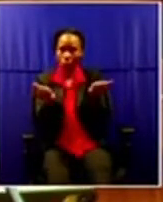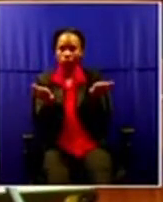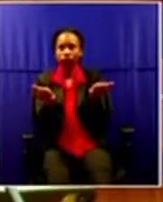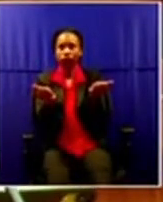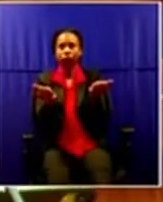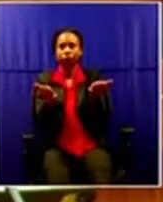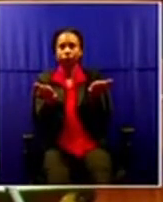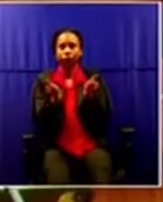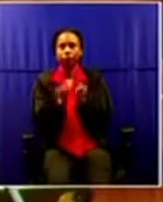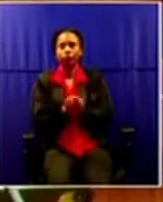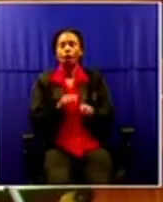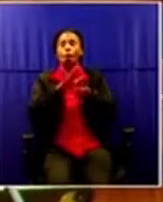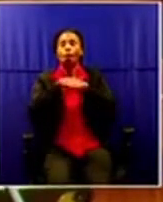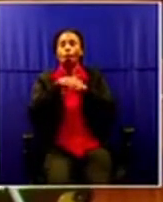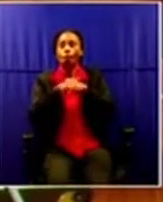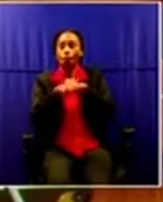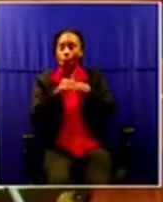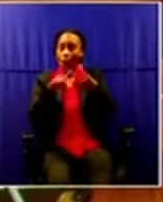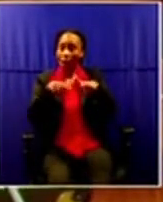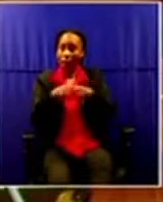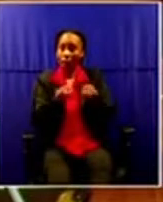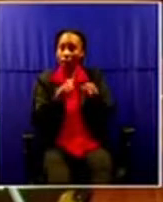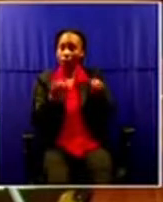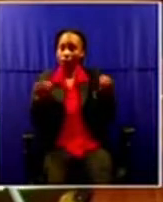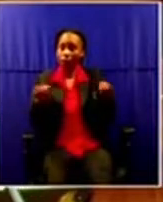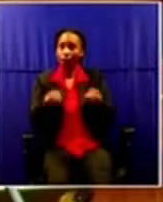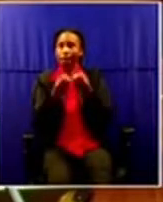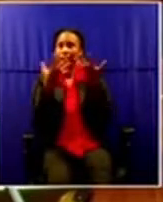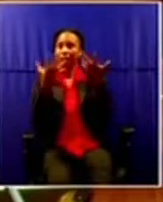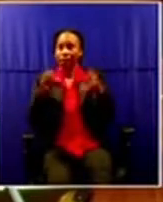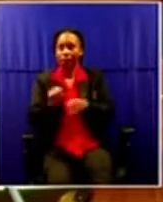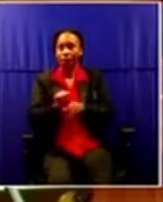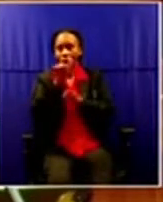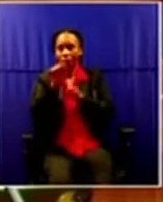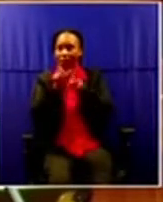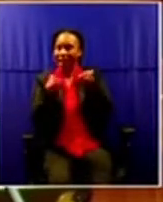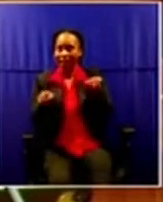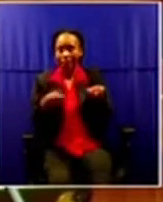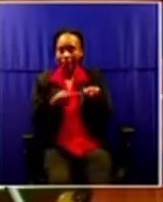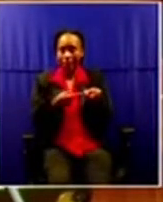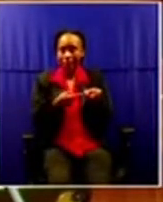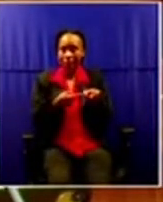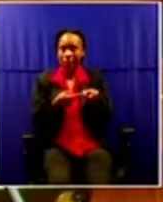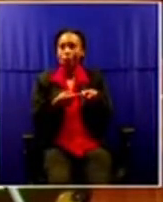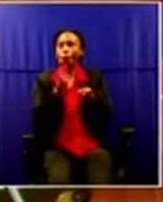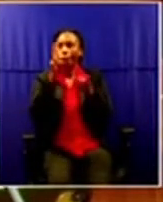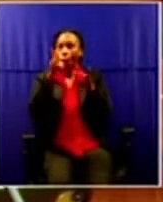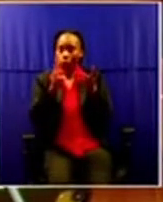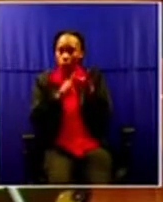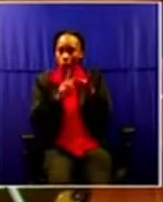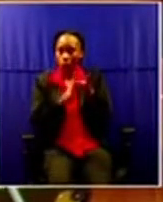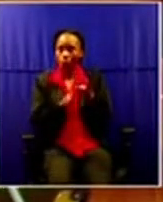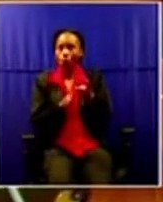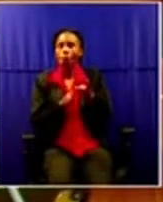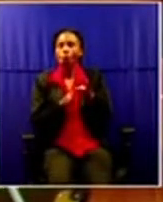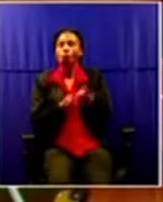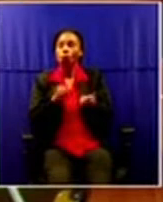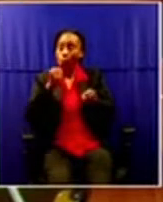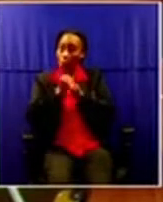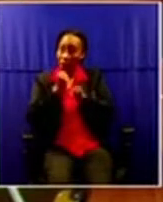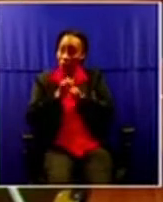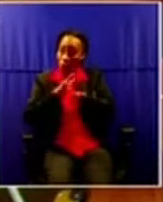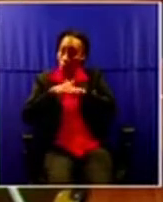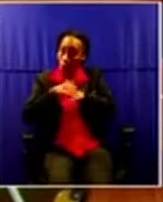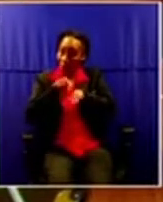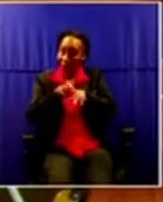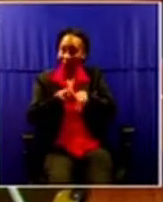Providing more land to many South Africans, along with the means to productively work the land,